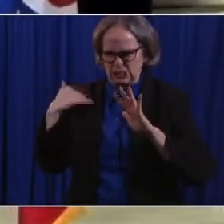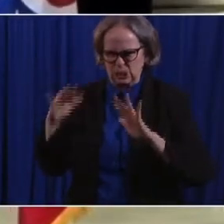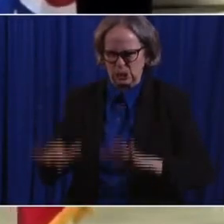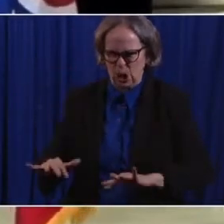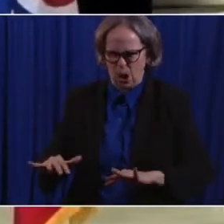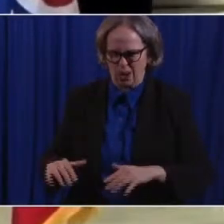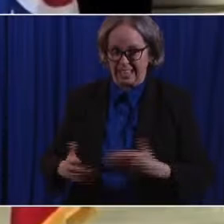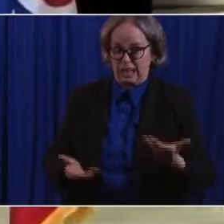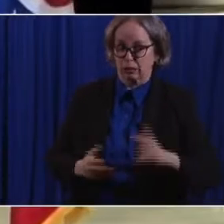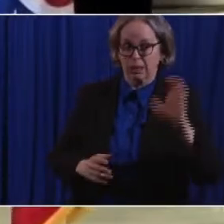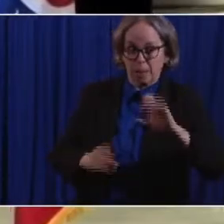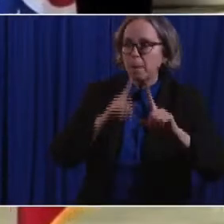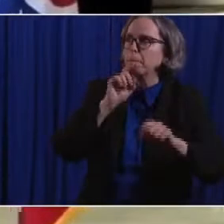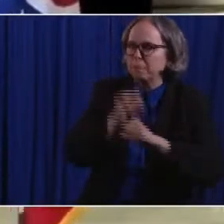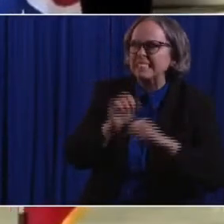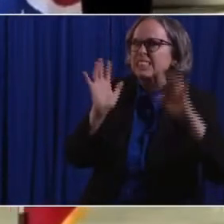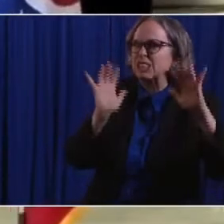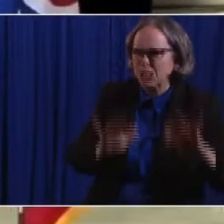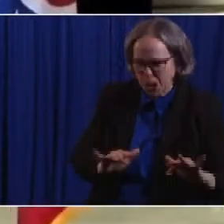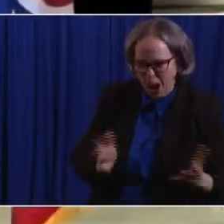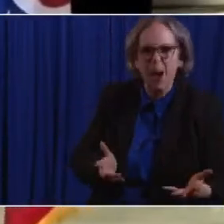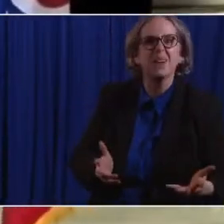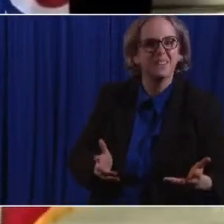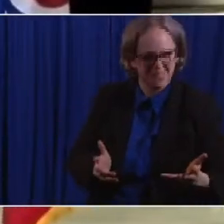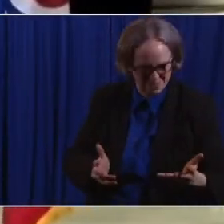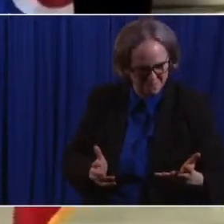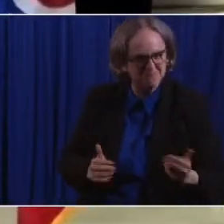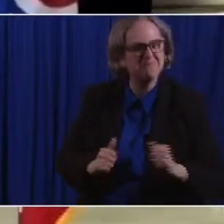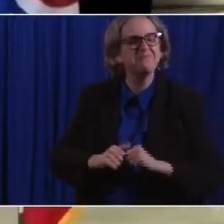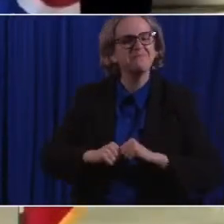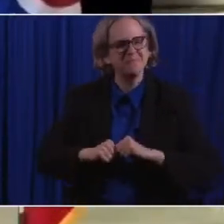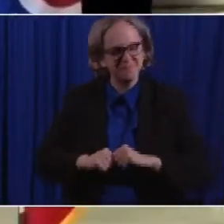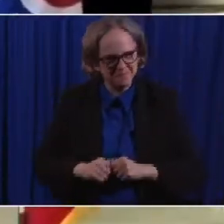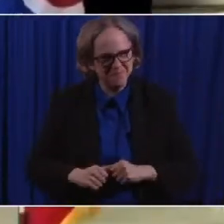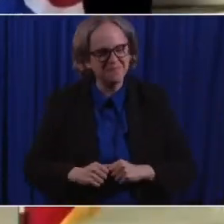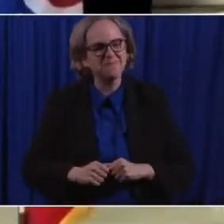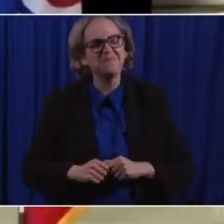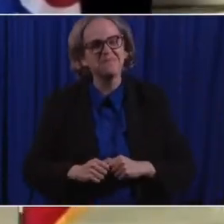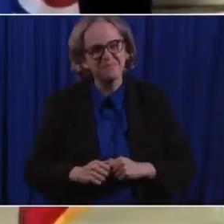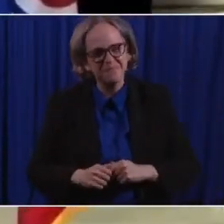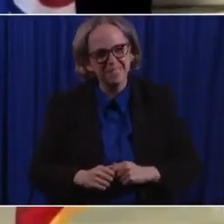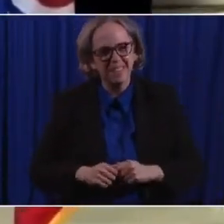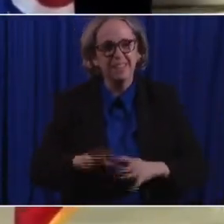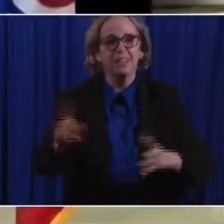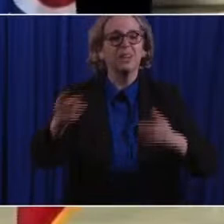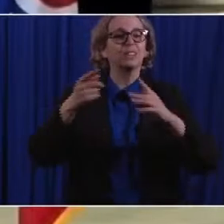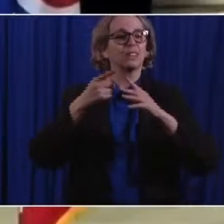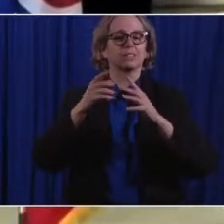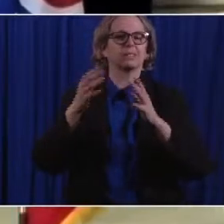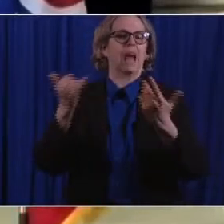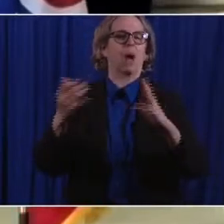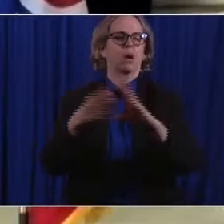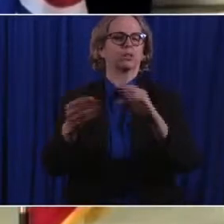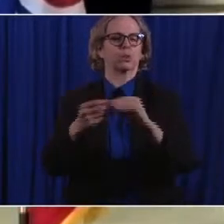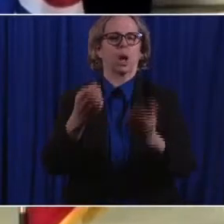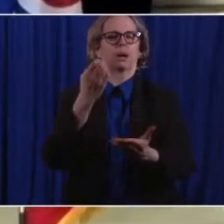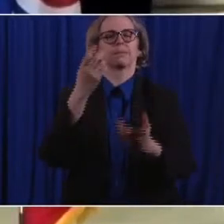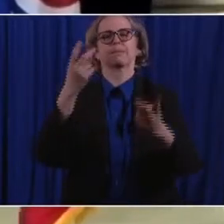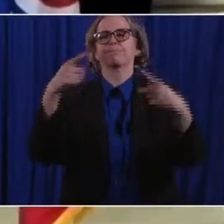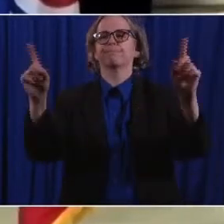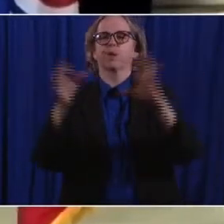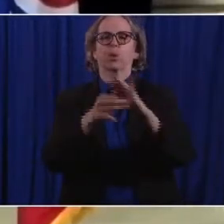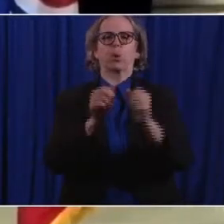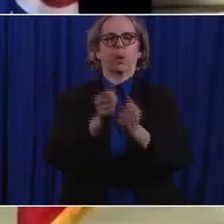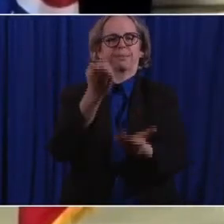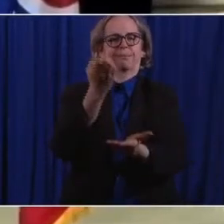door. I'm going to start with a little economic news. We've been getting some